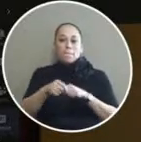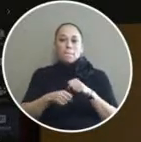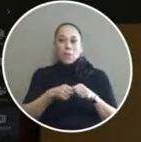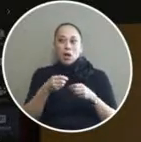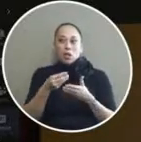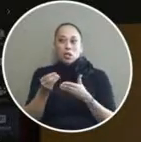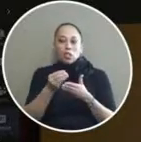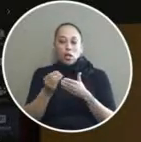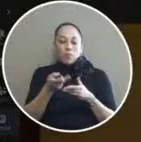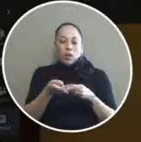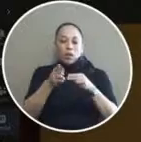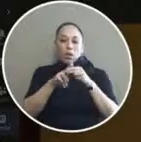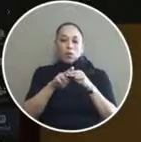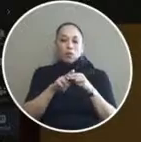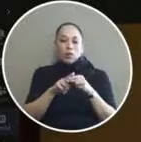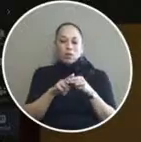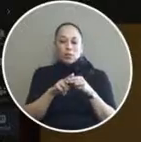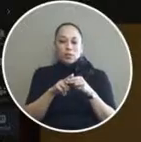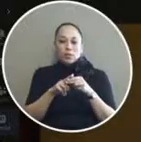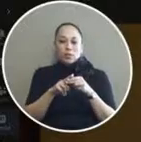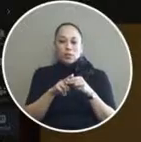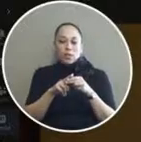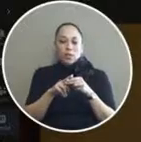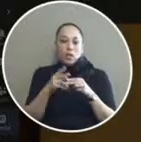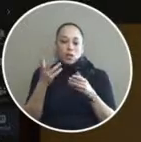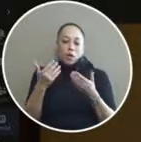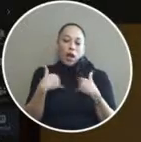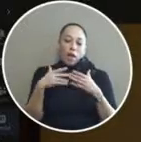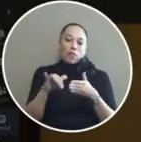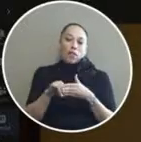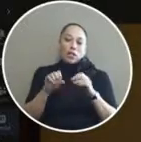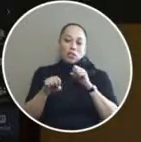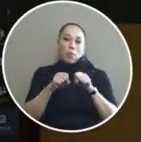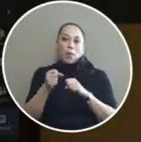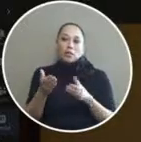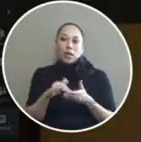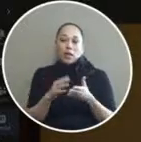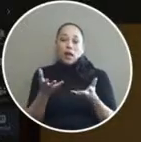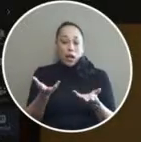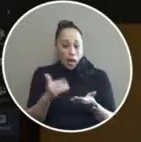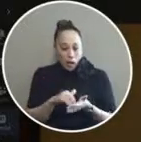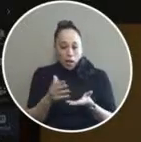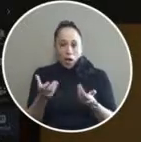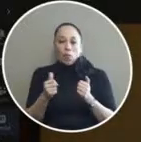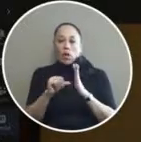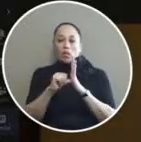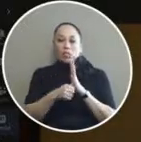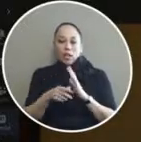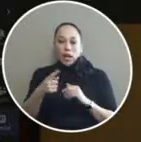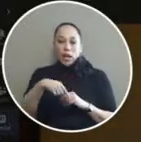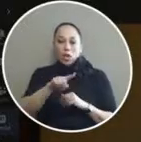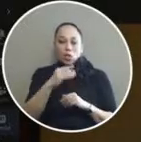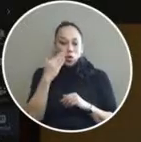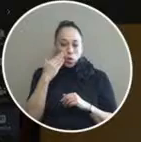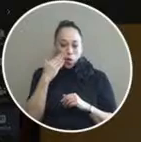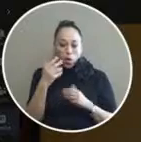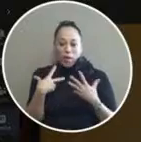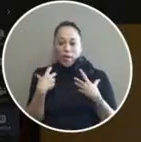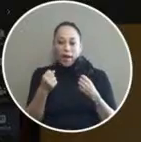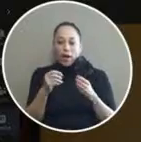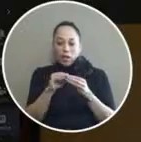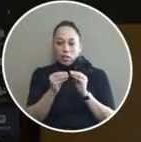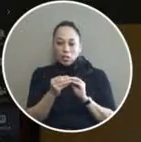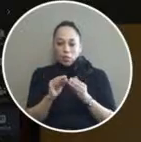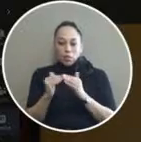have seen an increase of 300% of how many bikes are there. And so again, I want to stress that, as we know, our health indicators show that